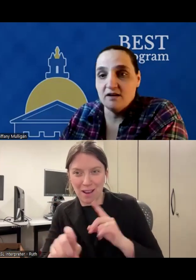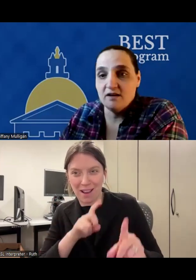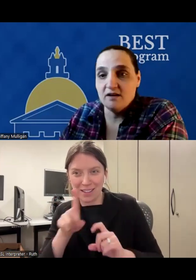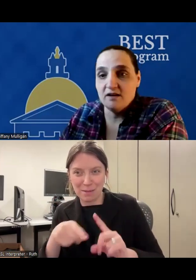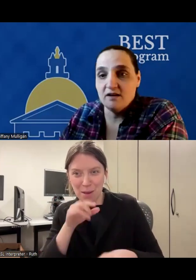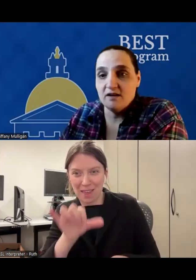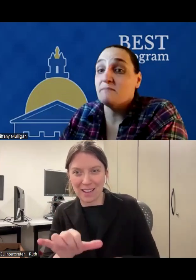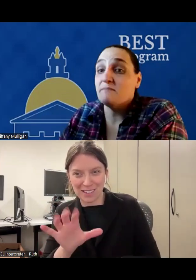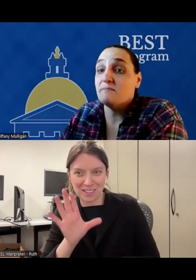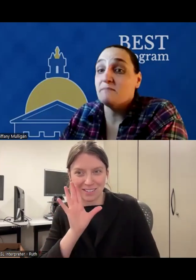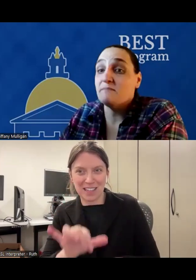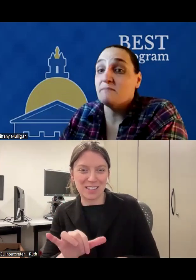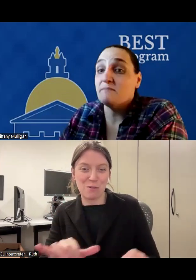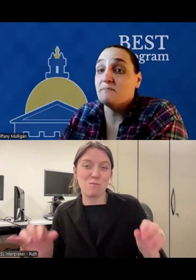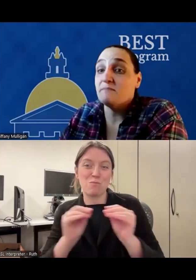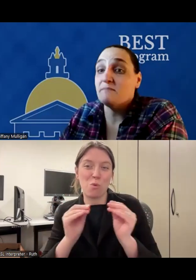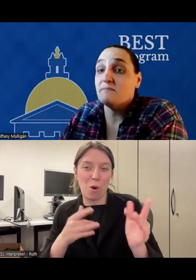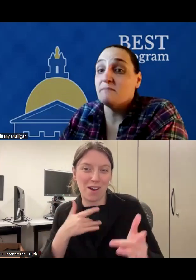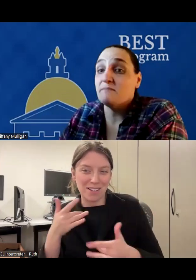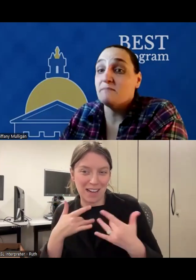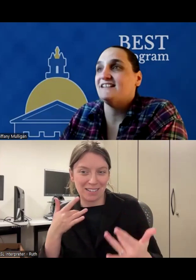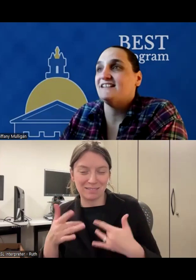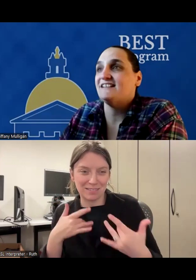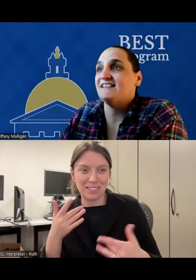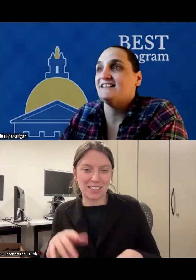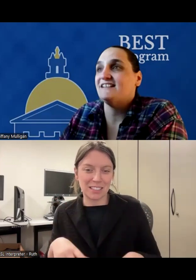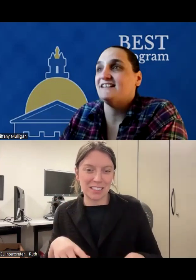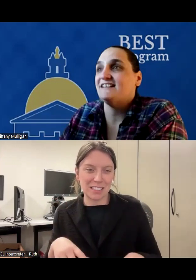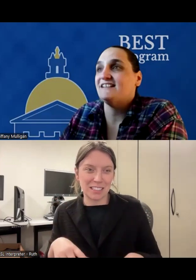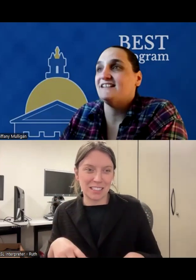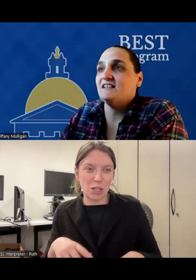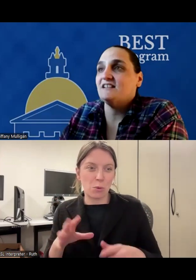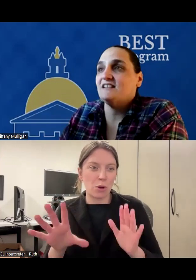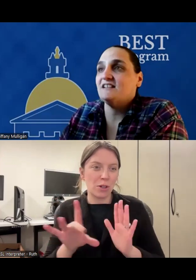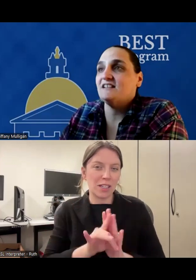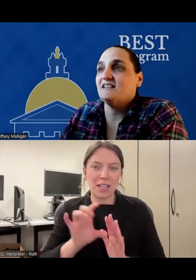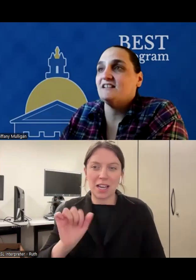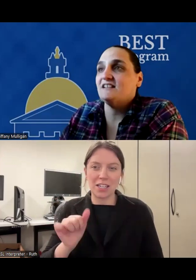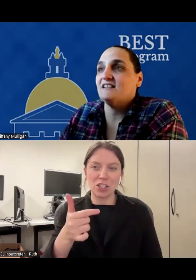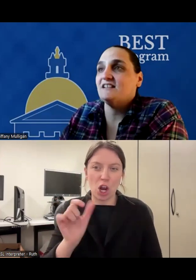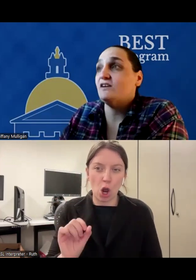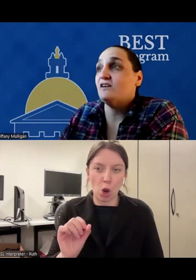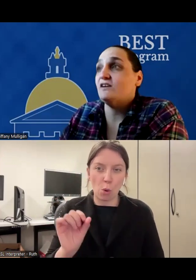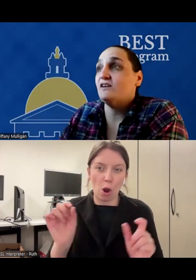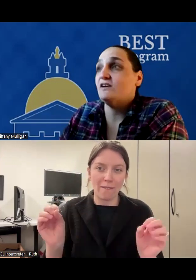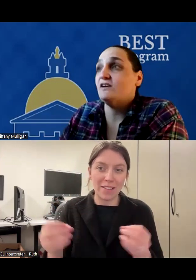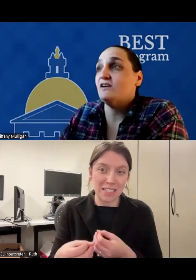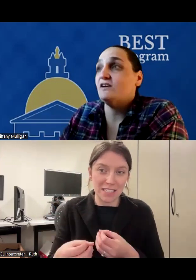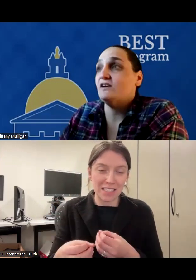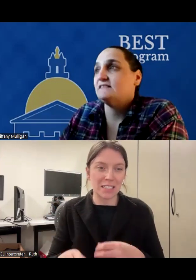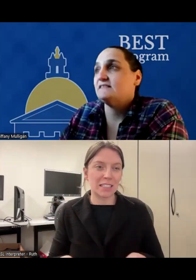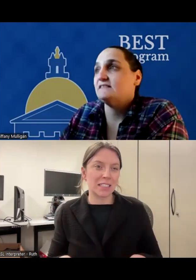be much more exciting than mine. So let's go with the AGO's office because it's right on top.